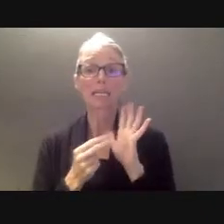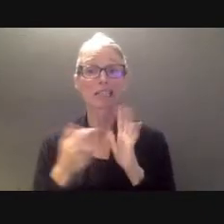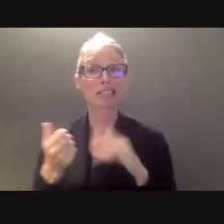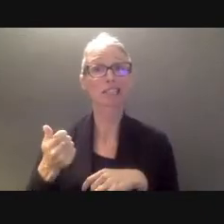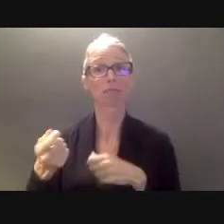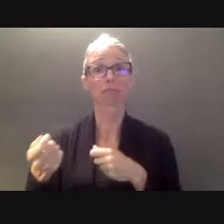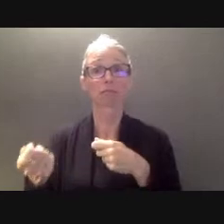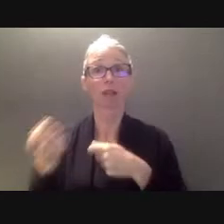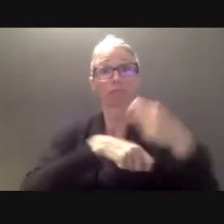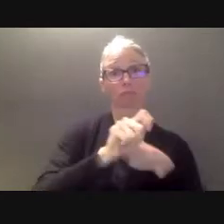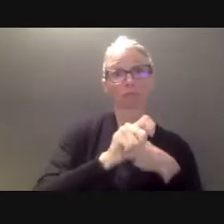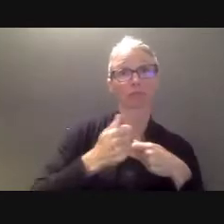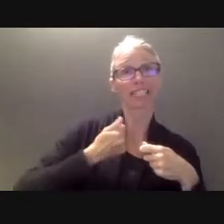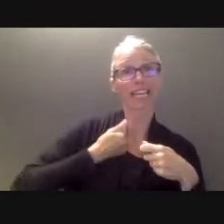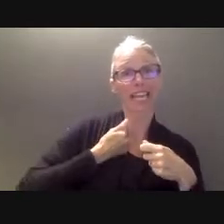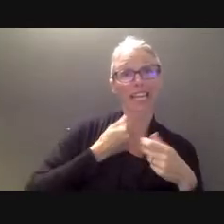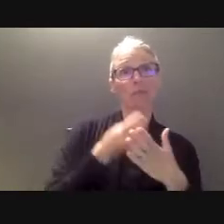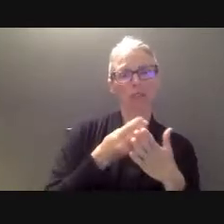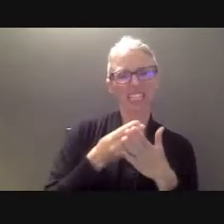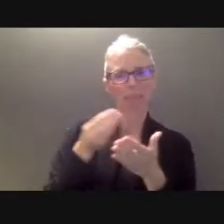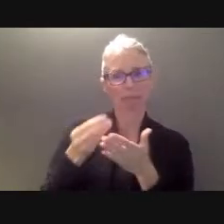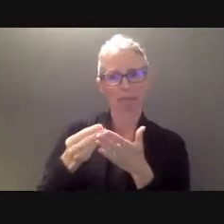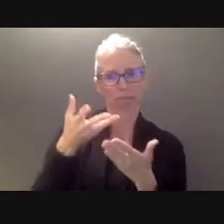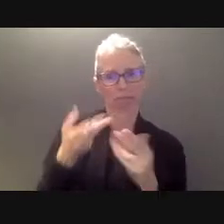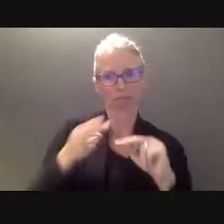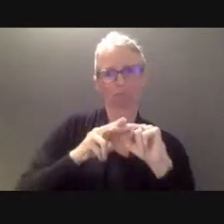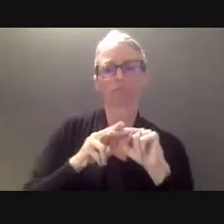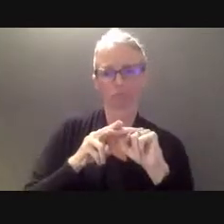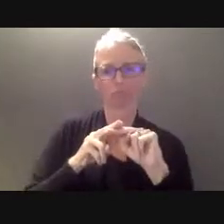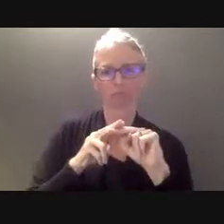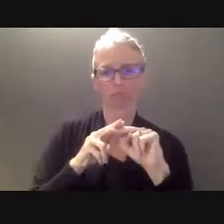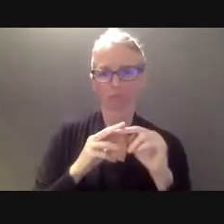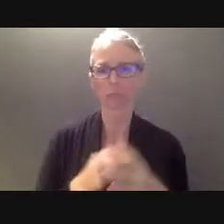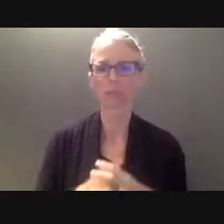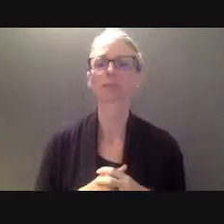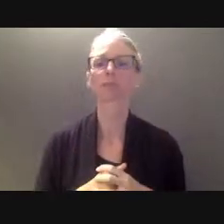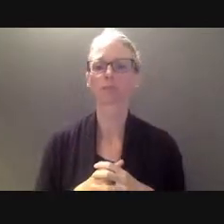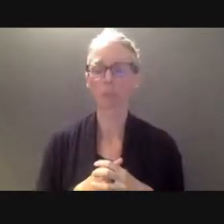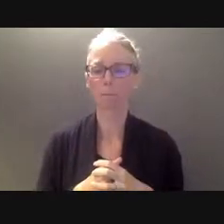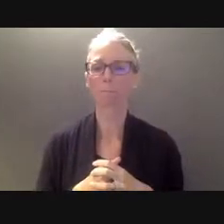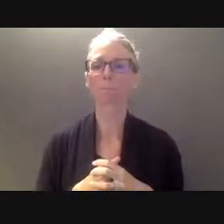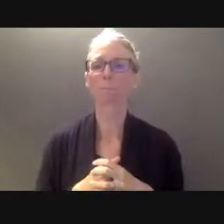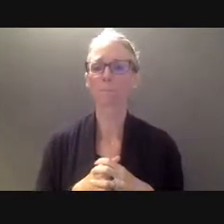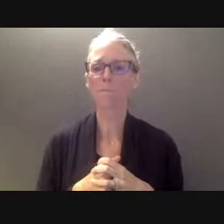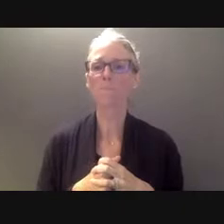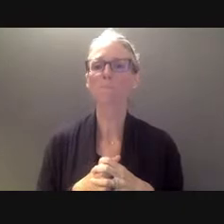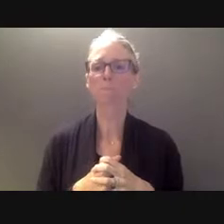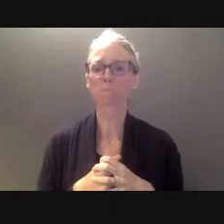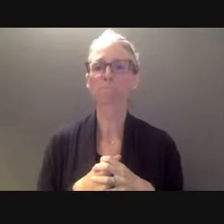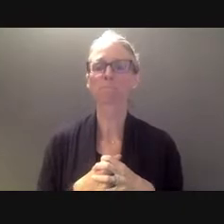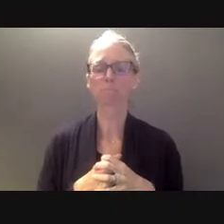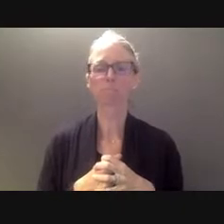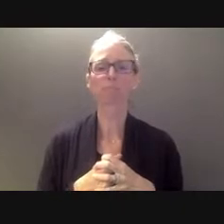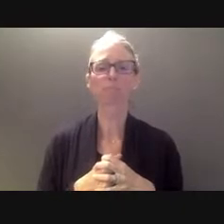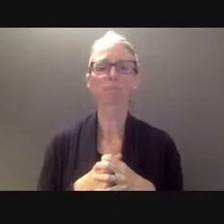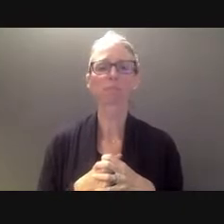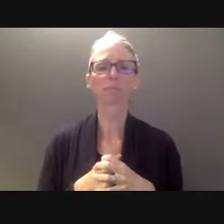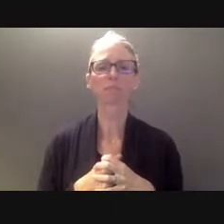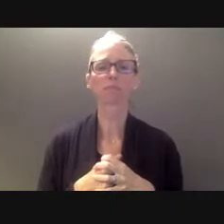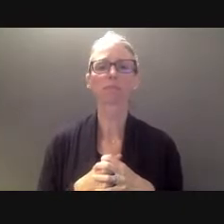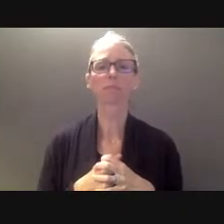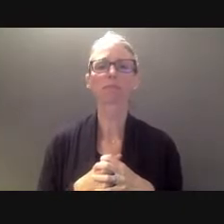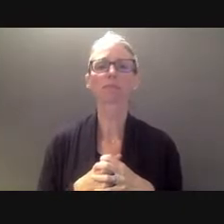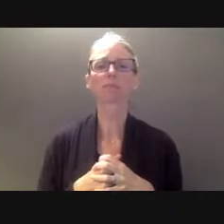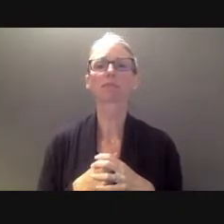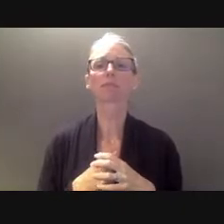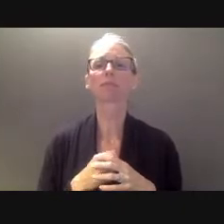in Canada. And then I answered the other question about whether those